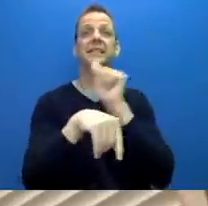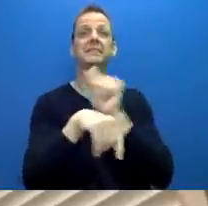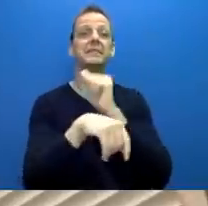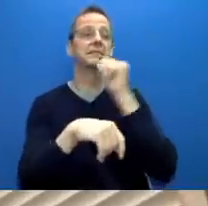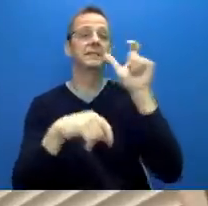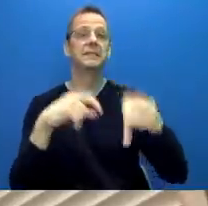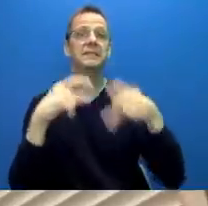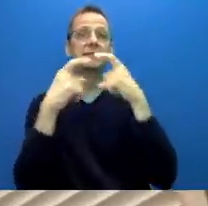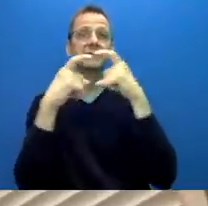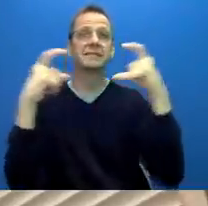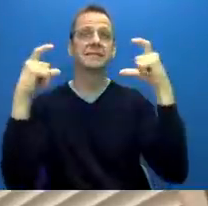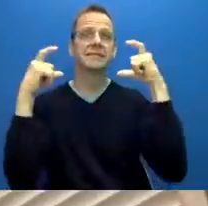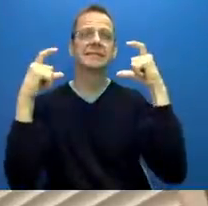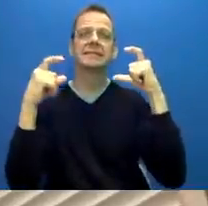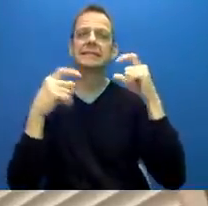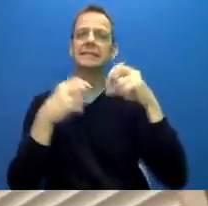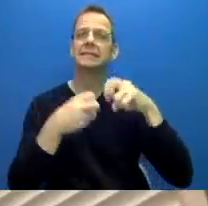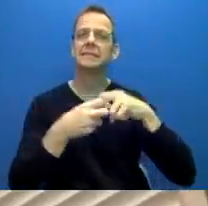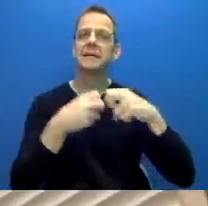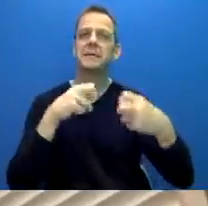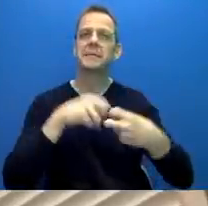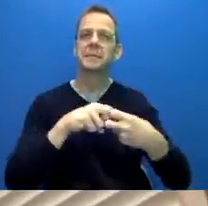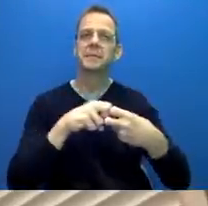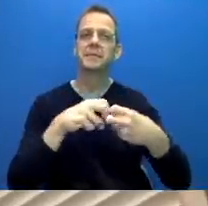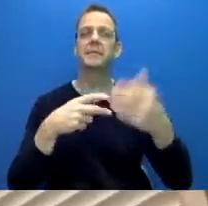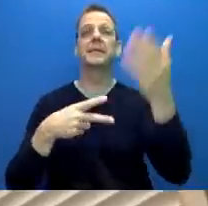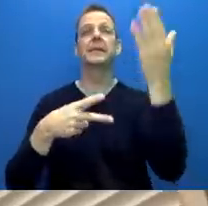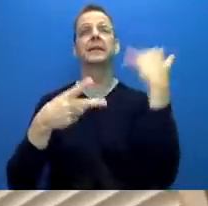problem. Second of all, schools were not included